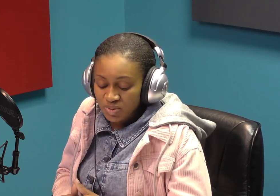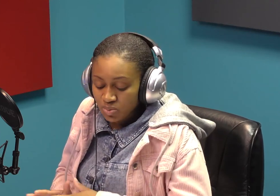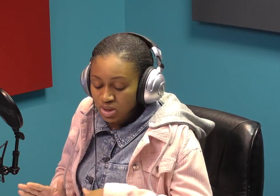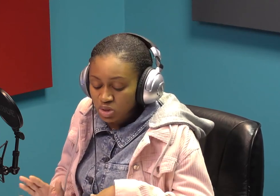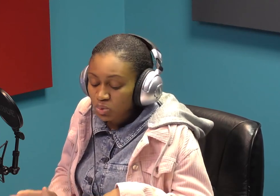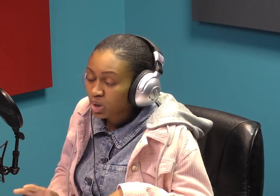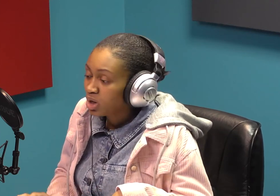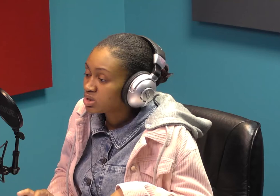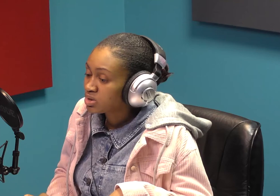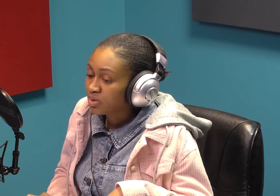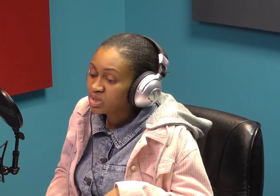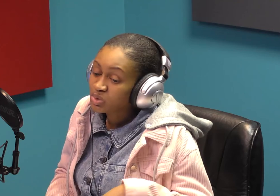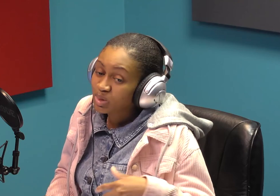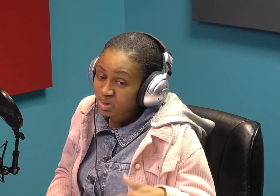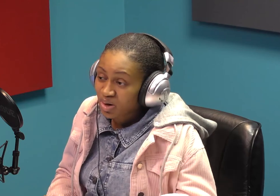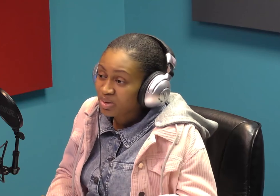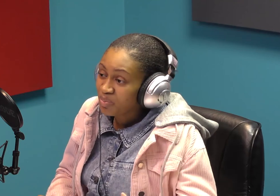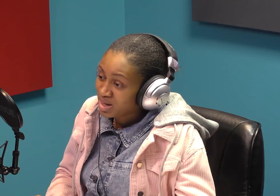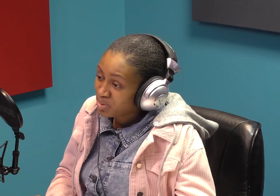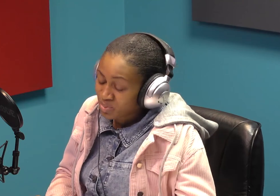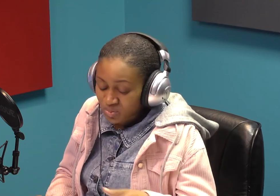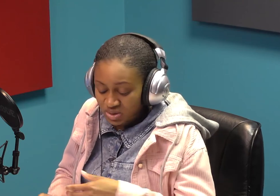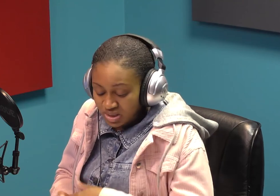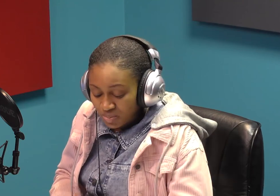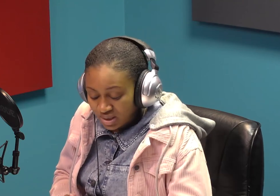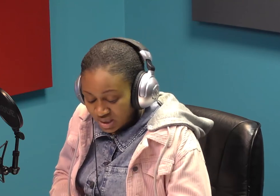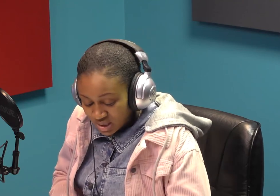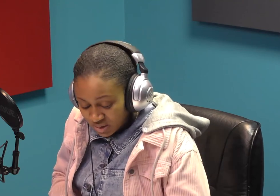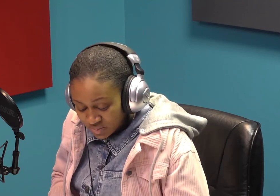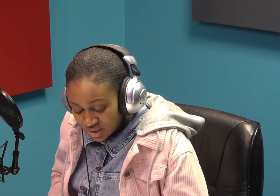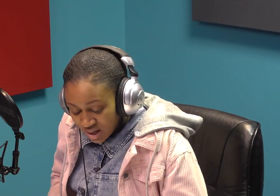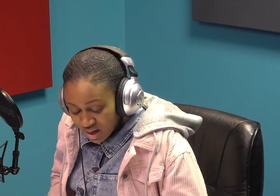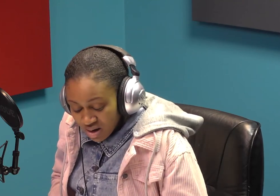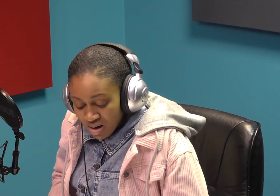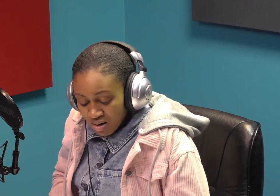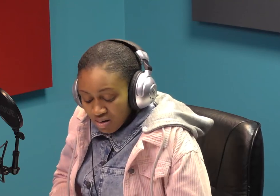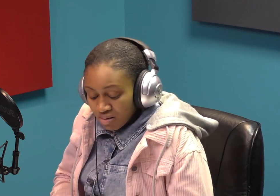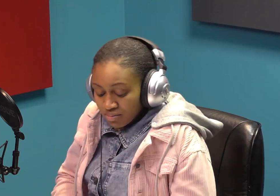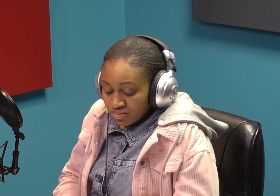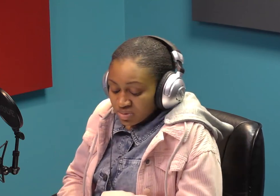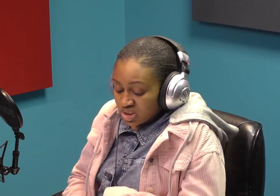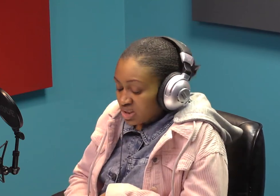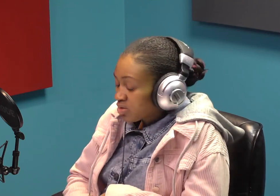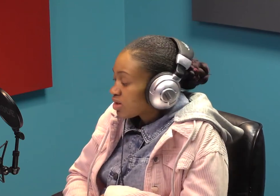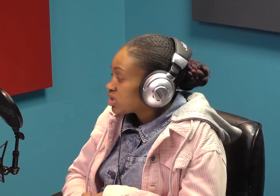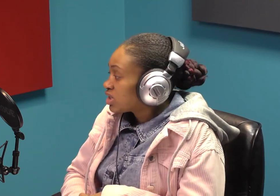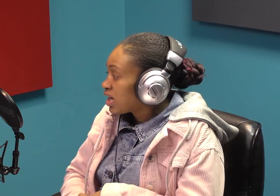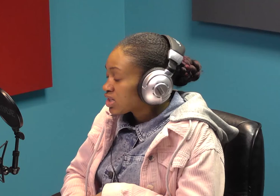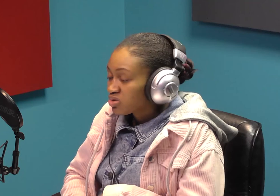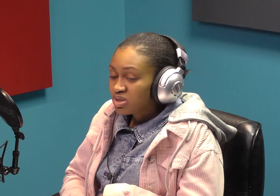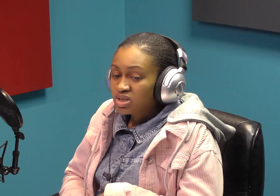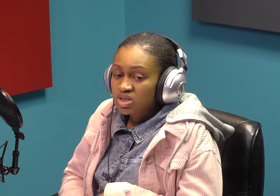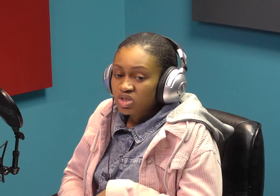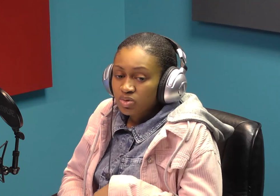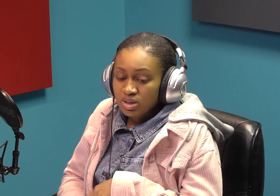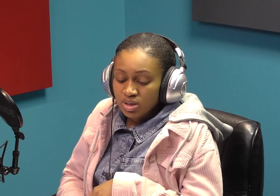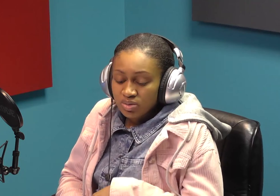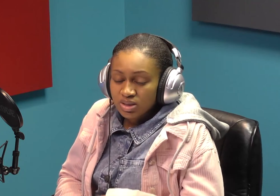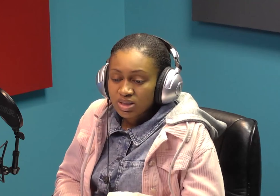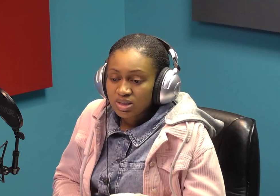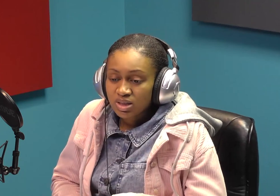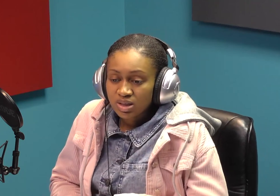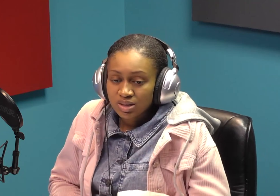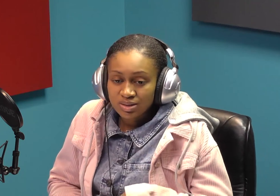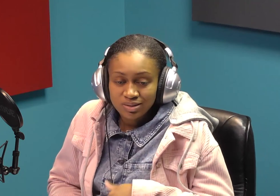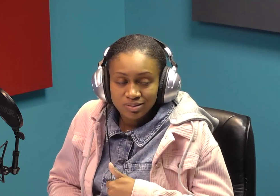squeezed between two large generations, which are the Baby Boomers and the Millenniums. Gen Xers generally